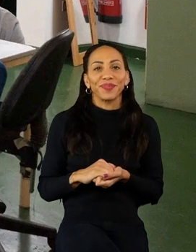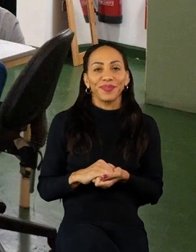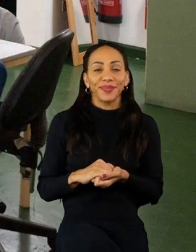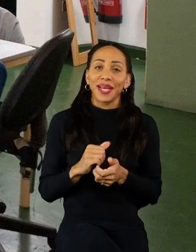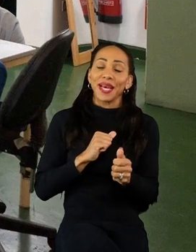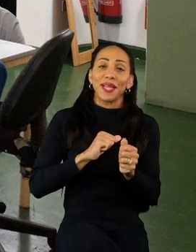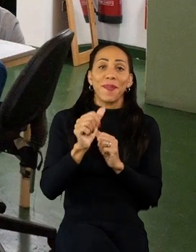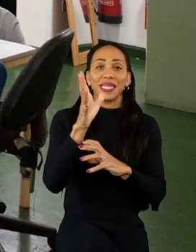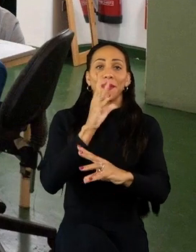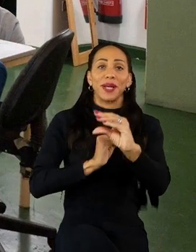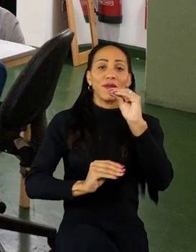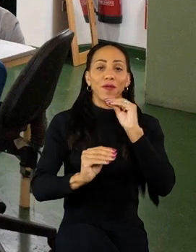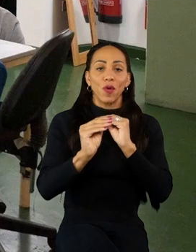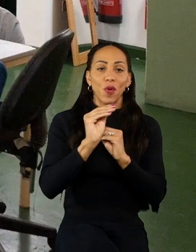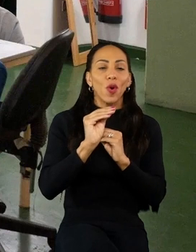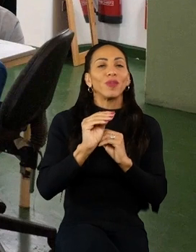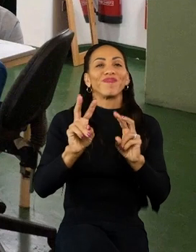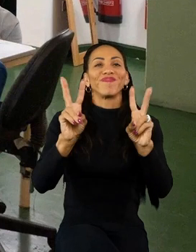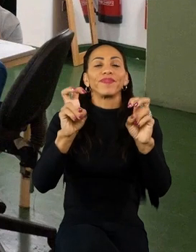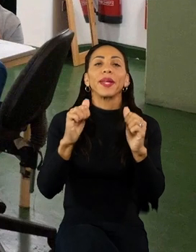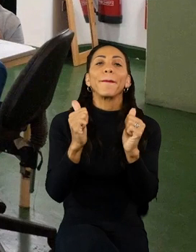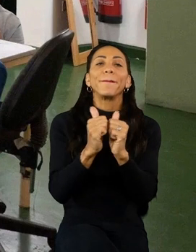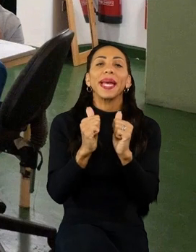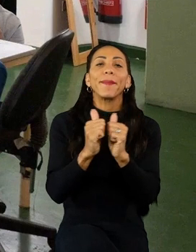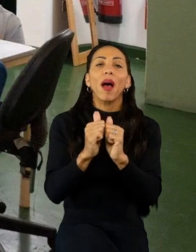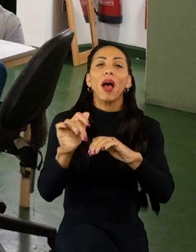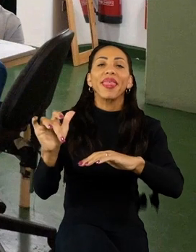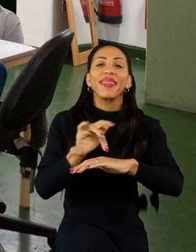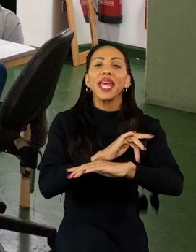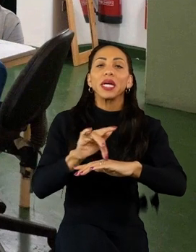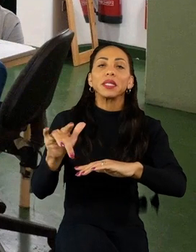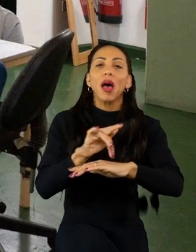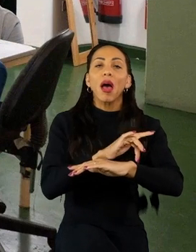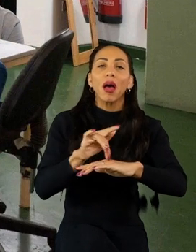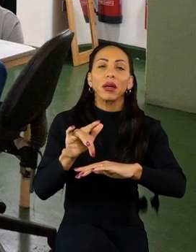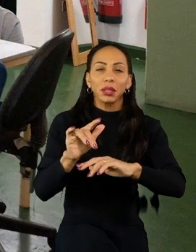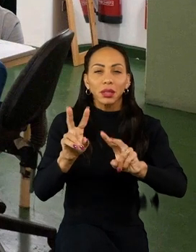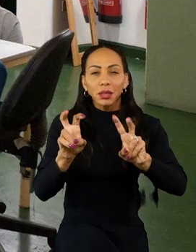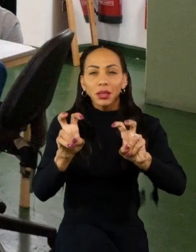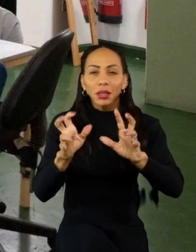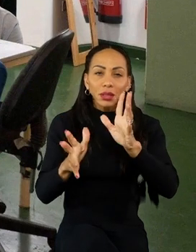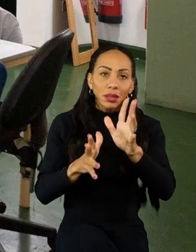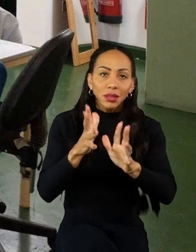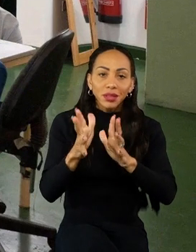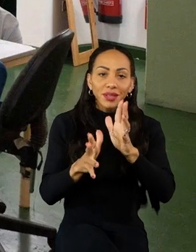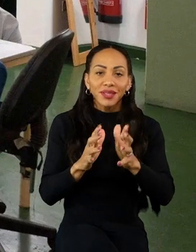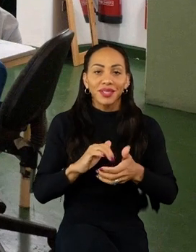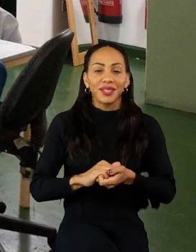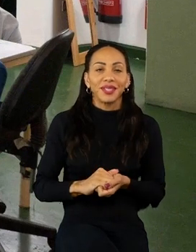And perhaps one of the best metaphors for explaining that is the paper theatre. We think of the paper theatre as the kind